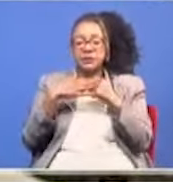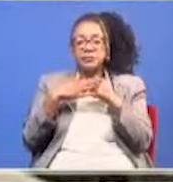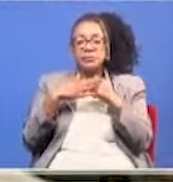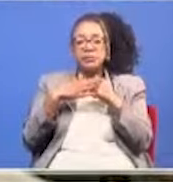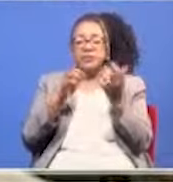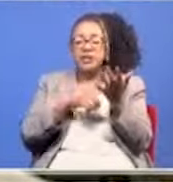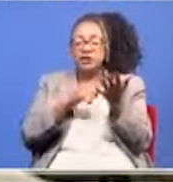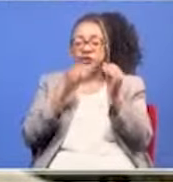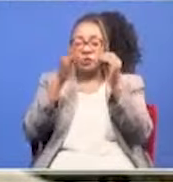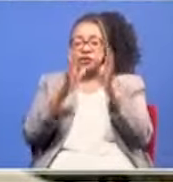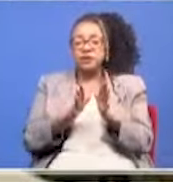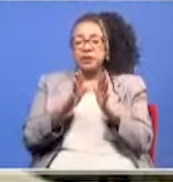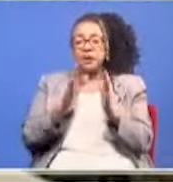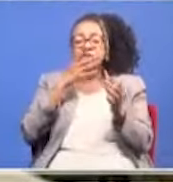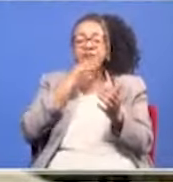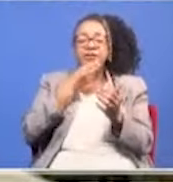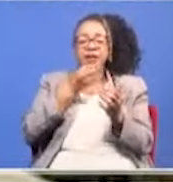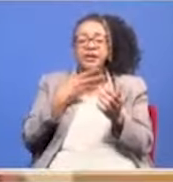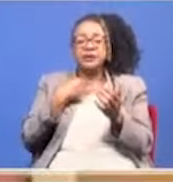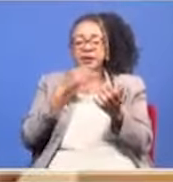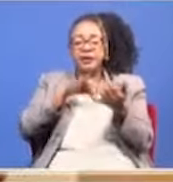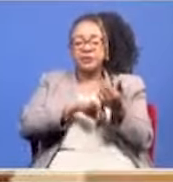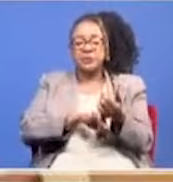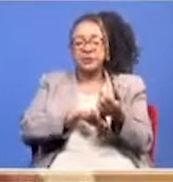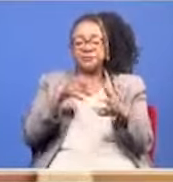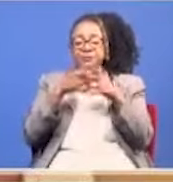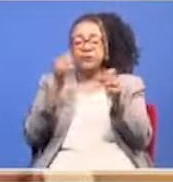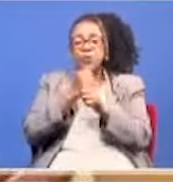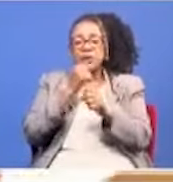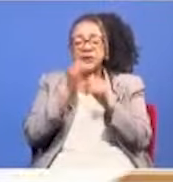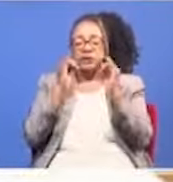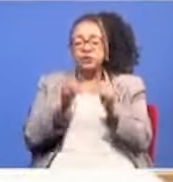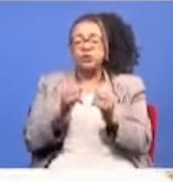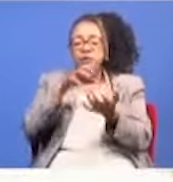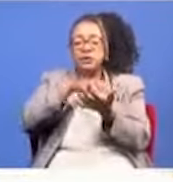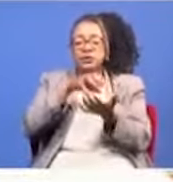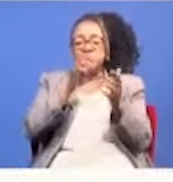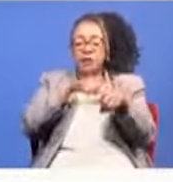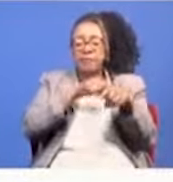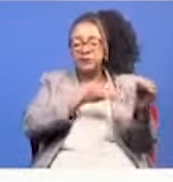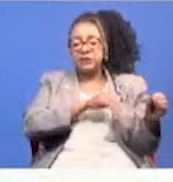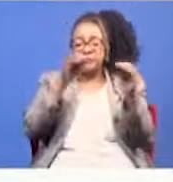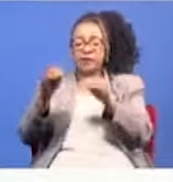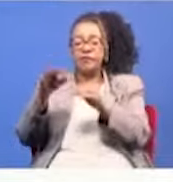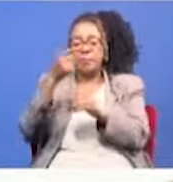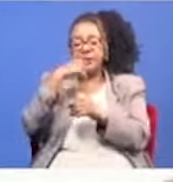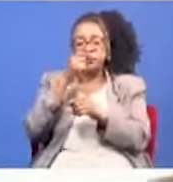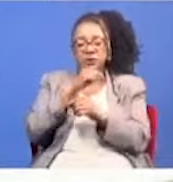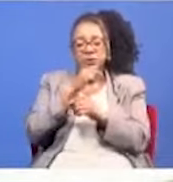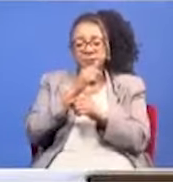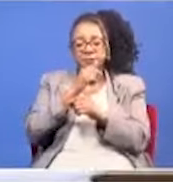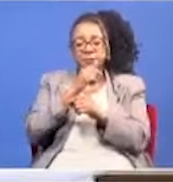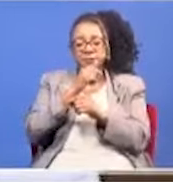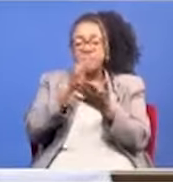is a father and a husband, had just started work at a new station after being transferred from a school in Kitui. However,